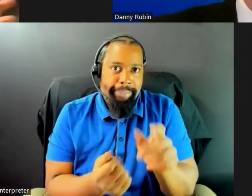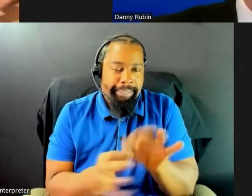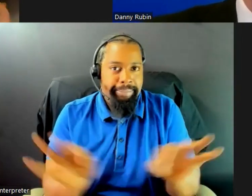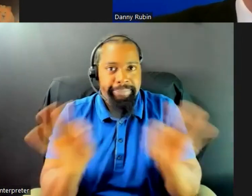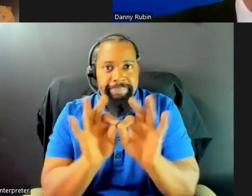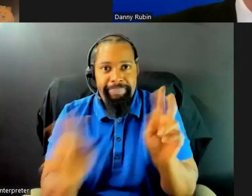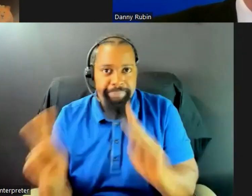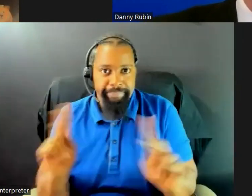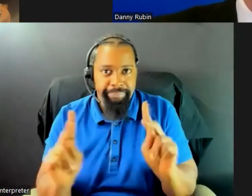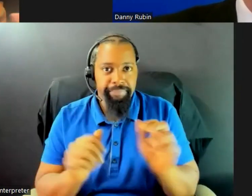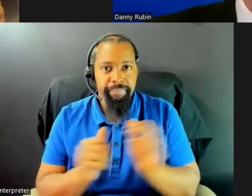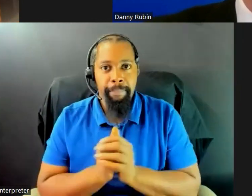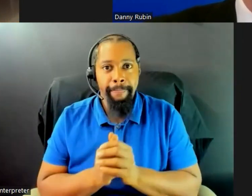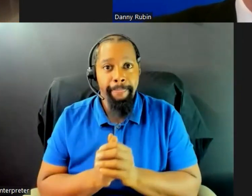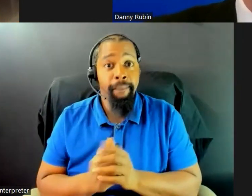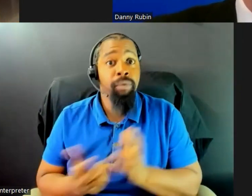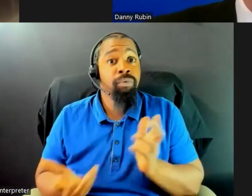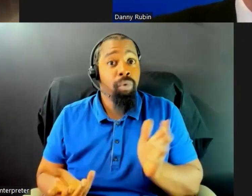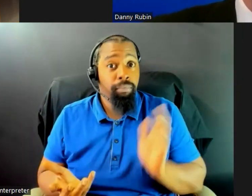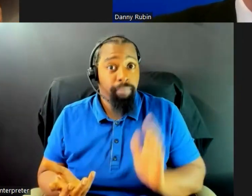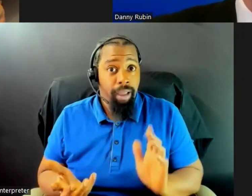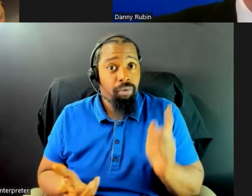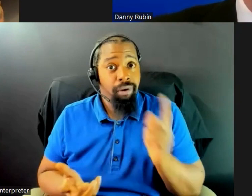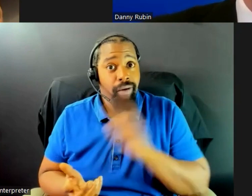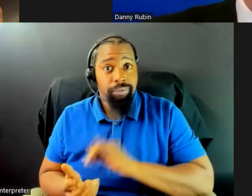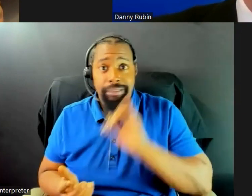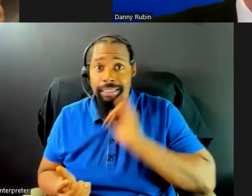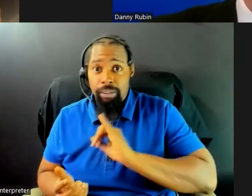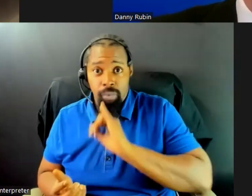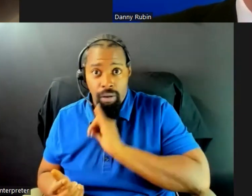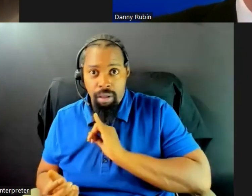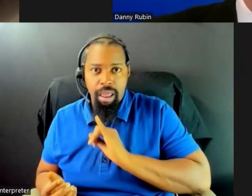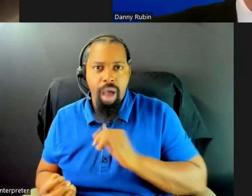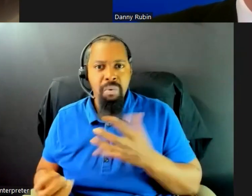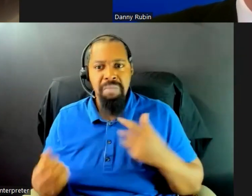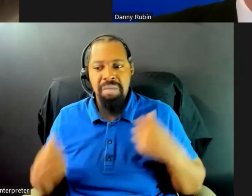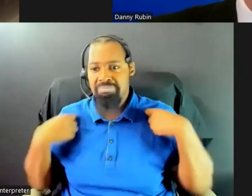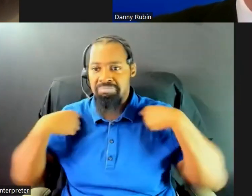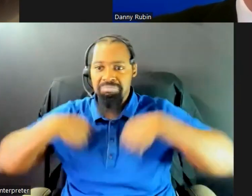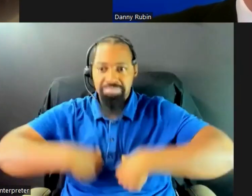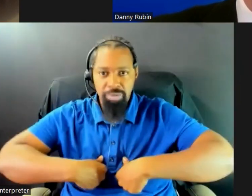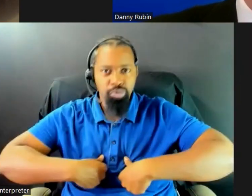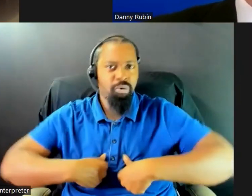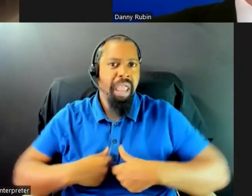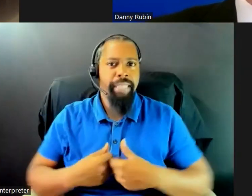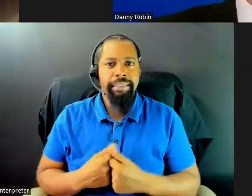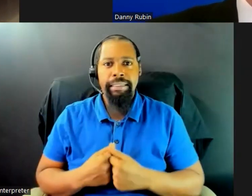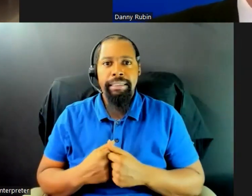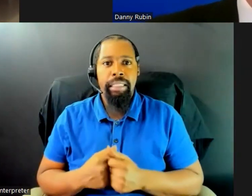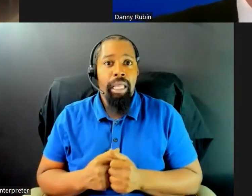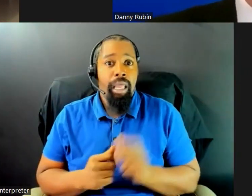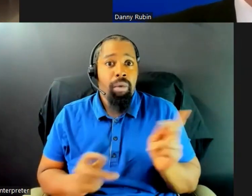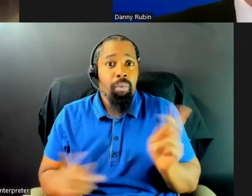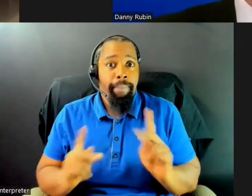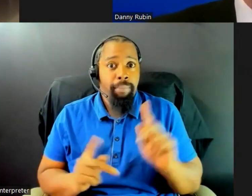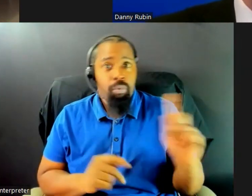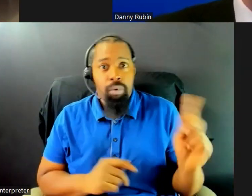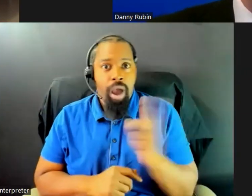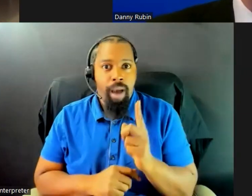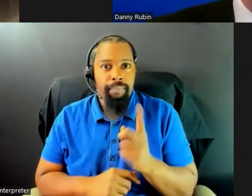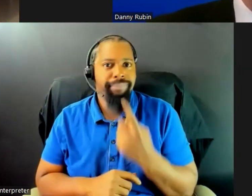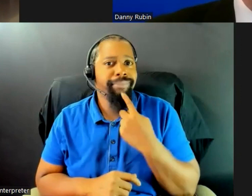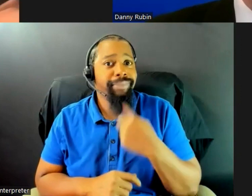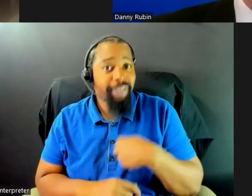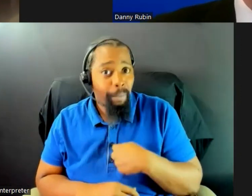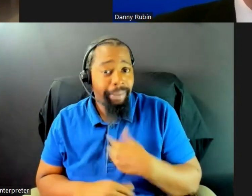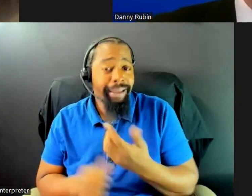And then when the photographers came in, they used to tell me congratulations instead of the grooms. So Gary